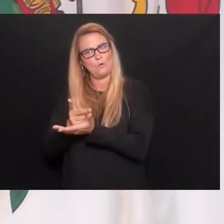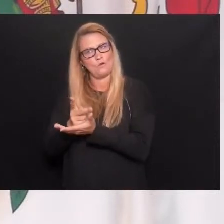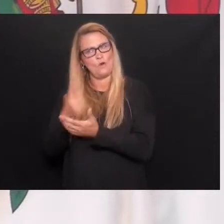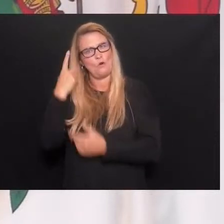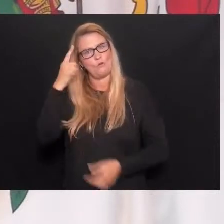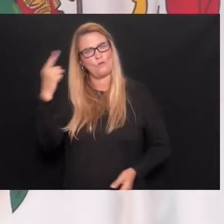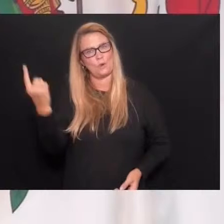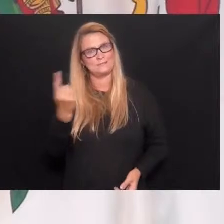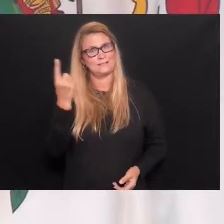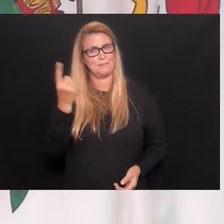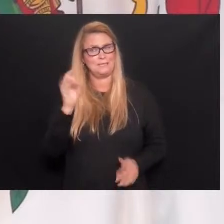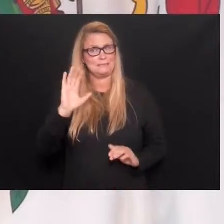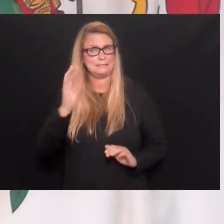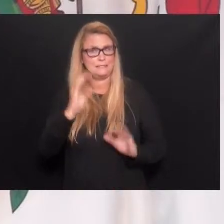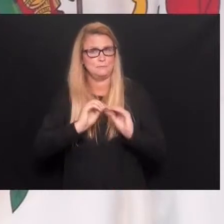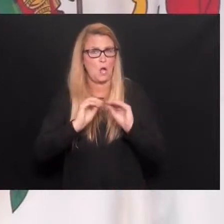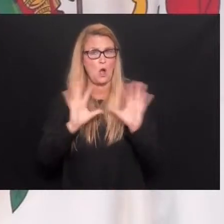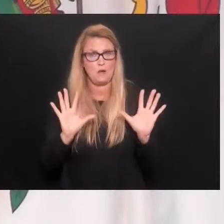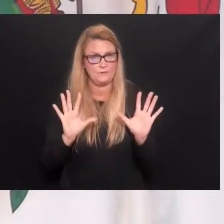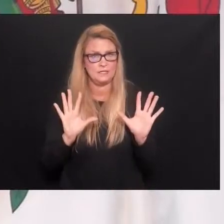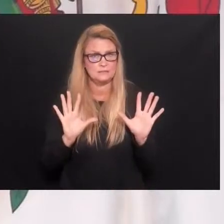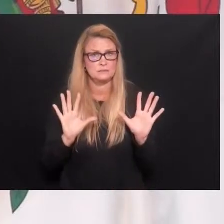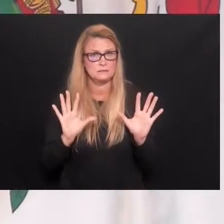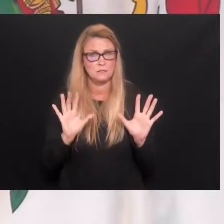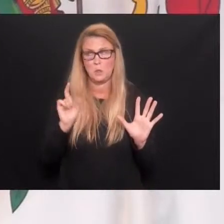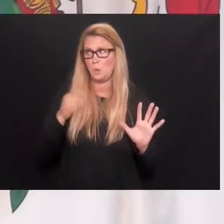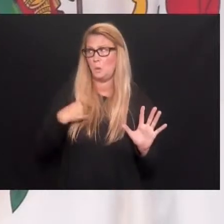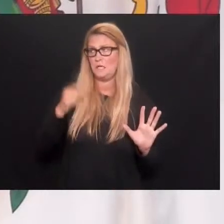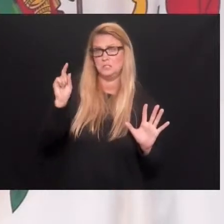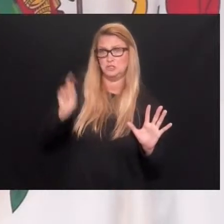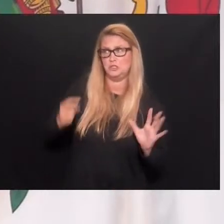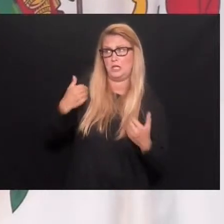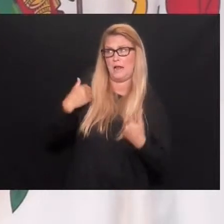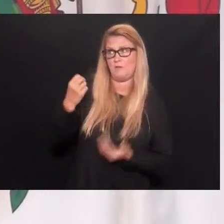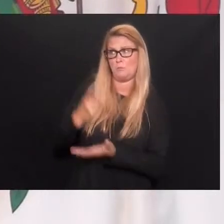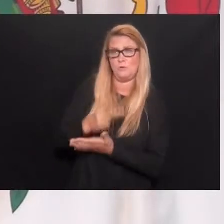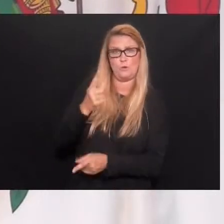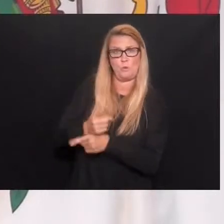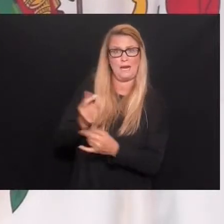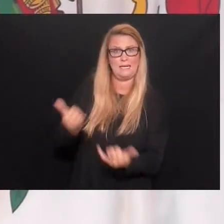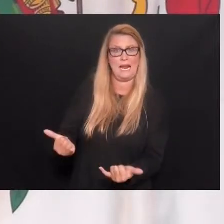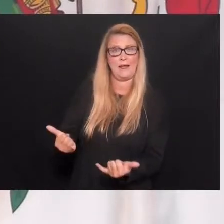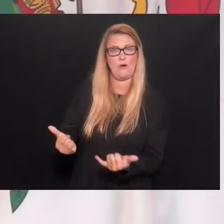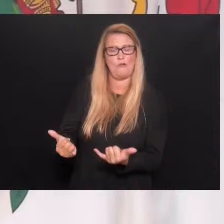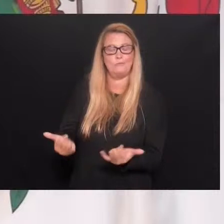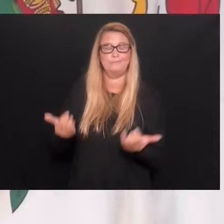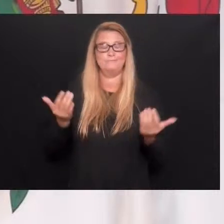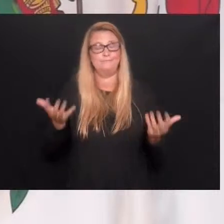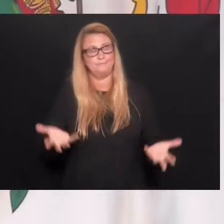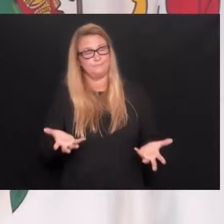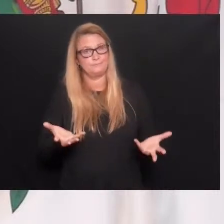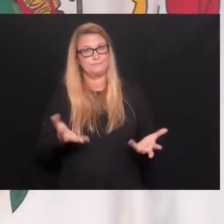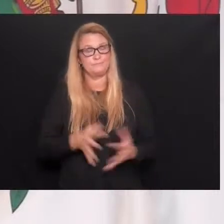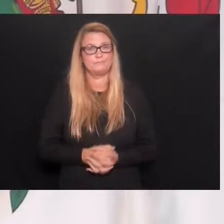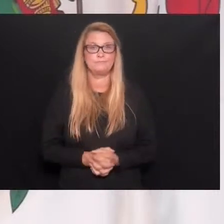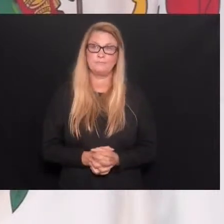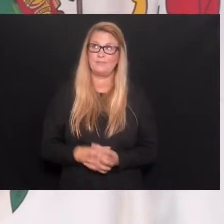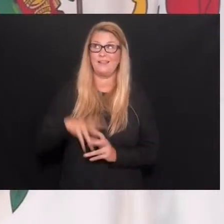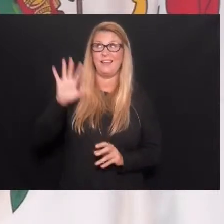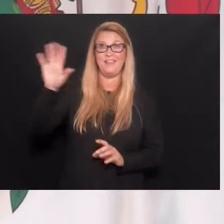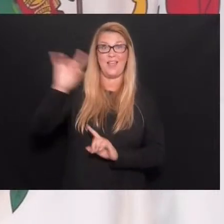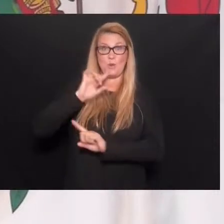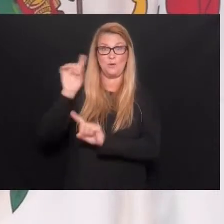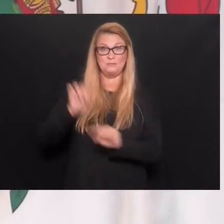is a no-brainer. I mean, we absolutely should get approval right now. But the feedback